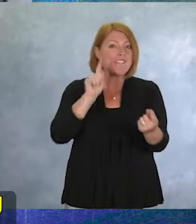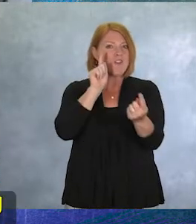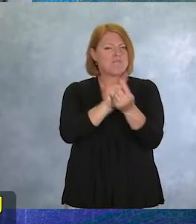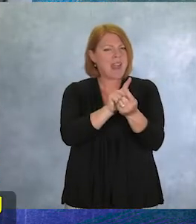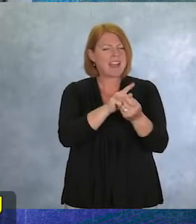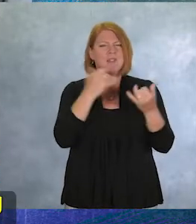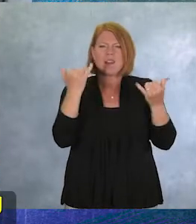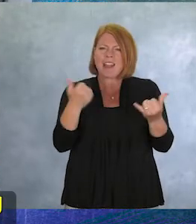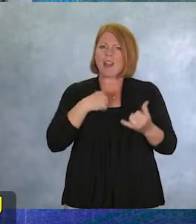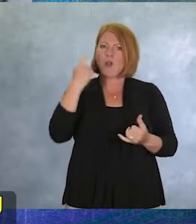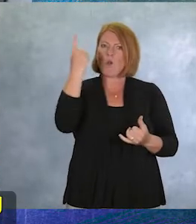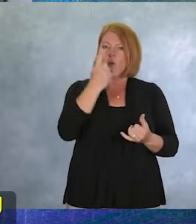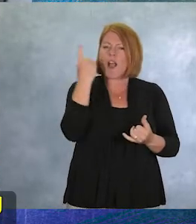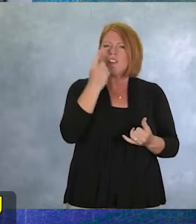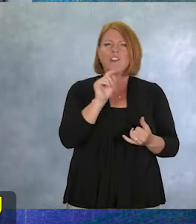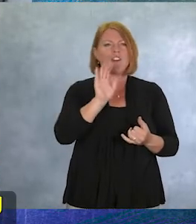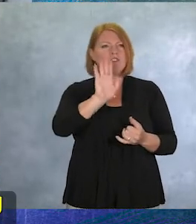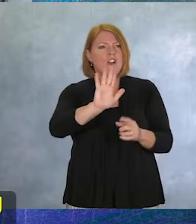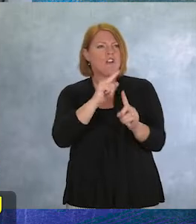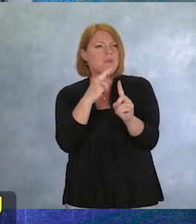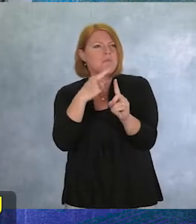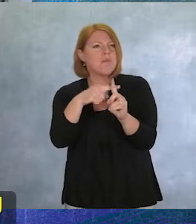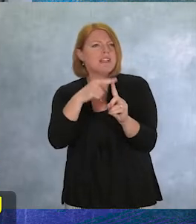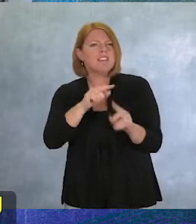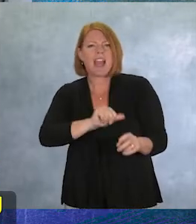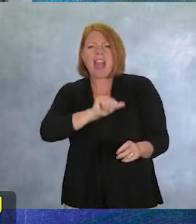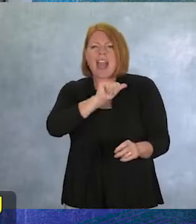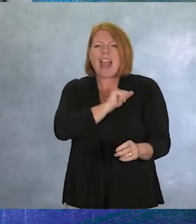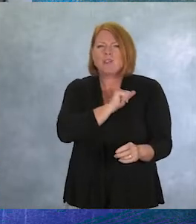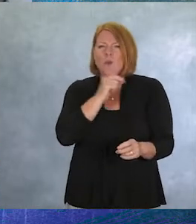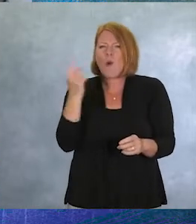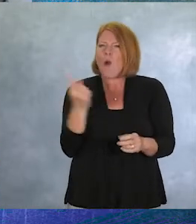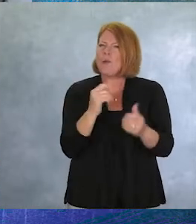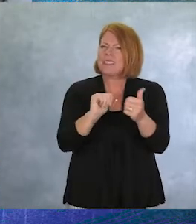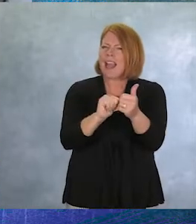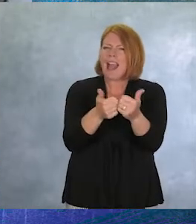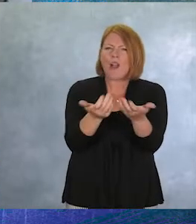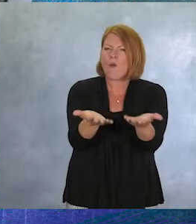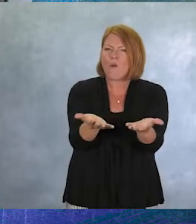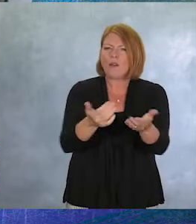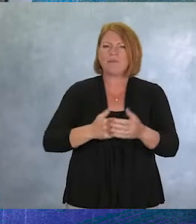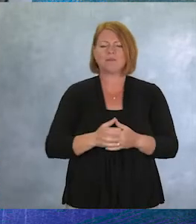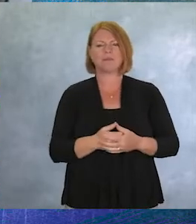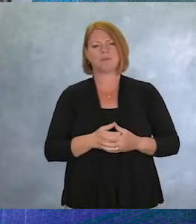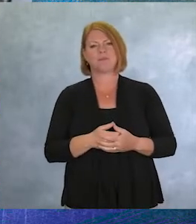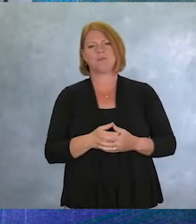So what is it that makes you so positive, like all the time?